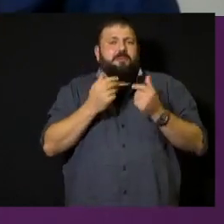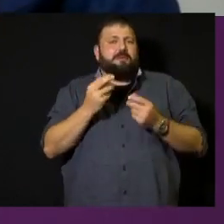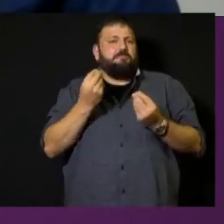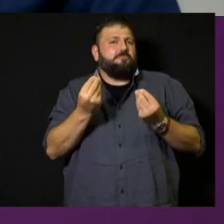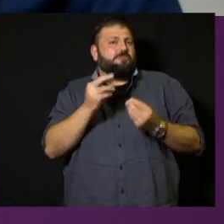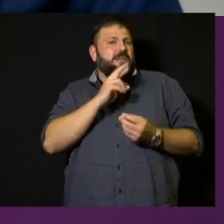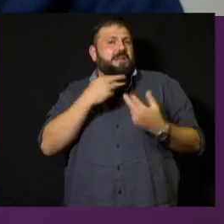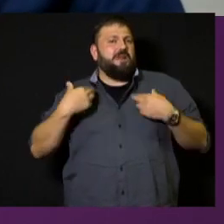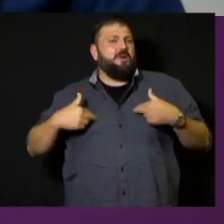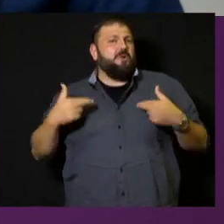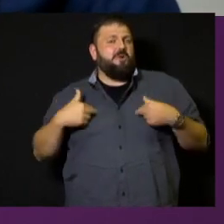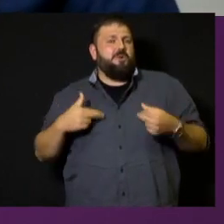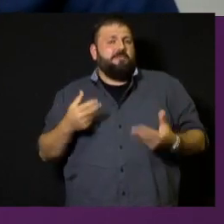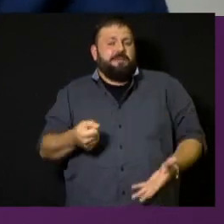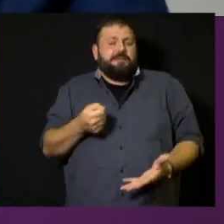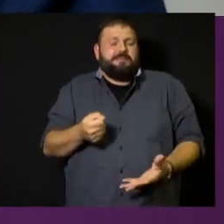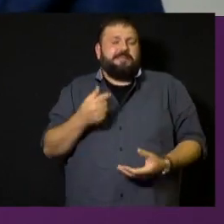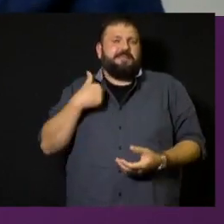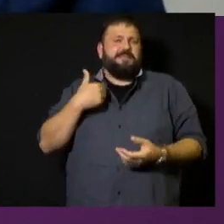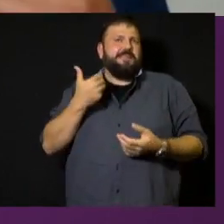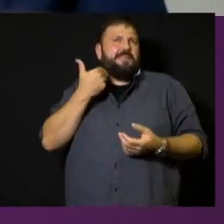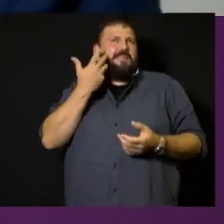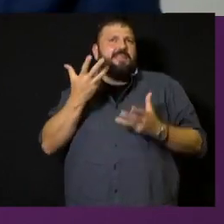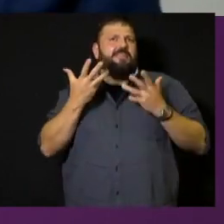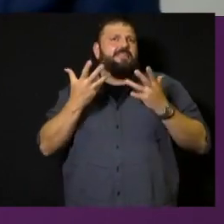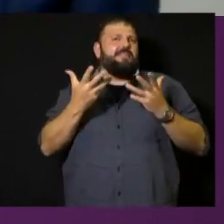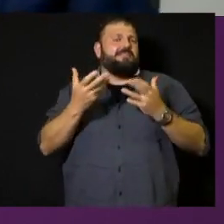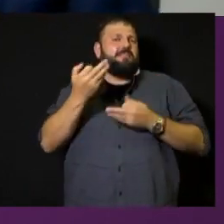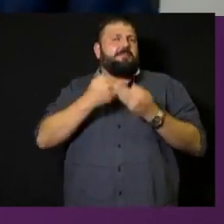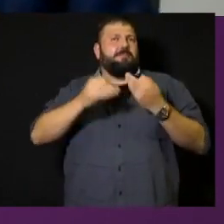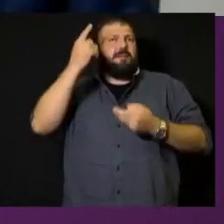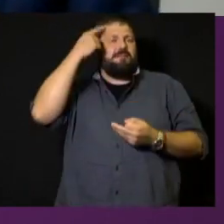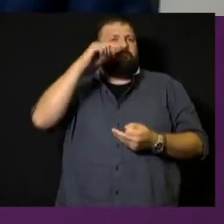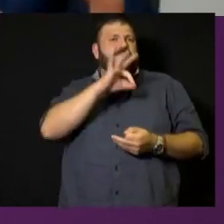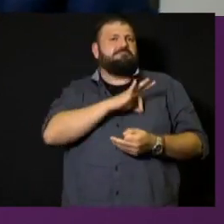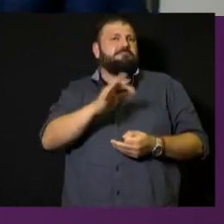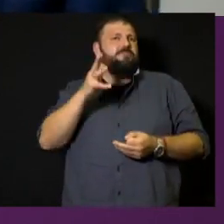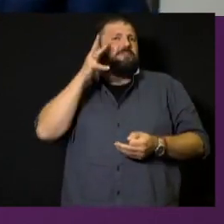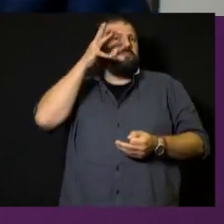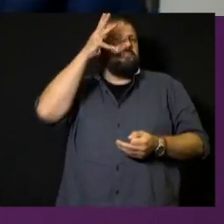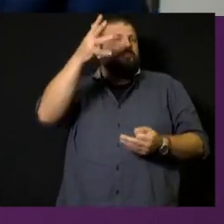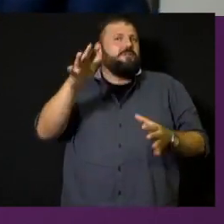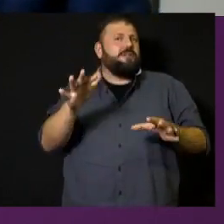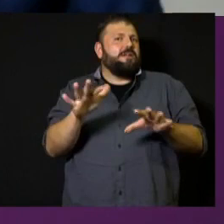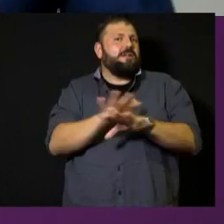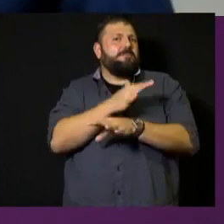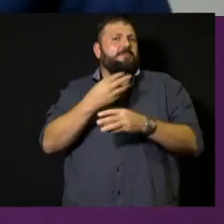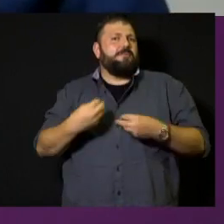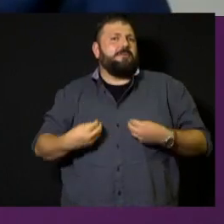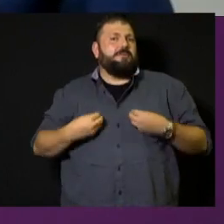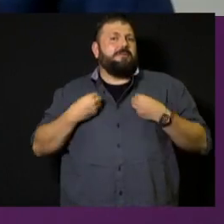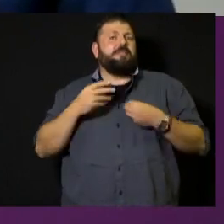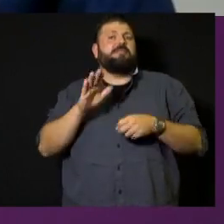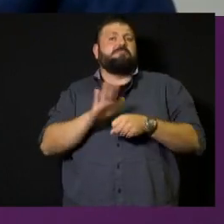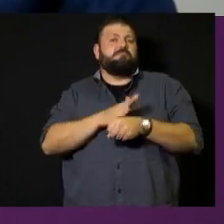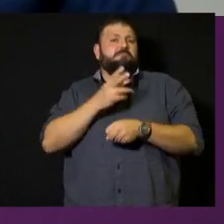the suitcase, we had hopes, we have the desire to change our lives. For this, my